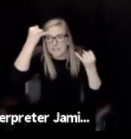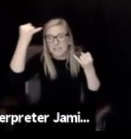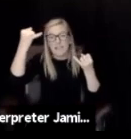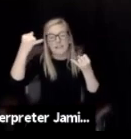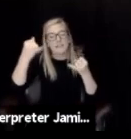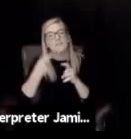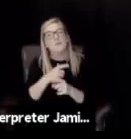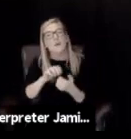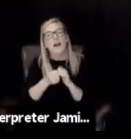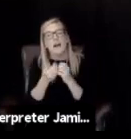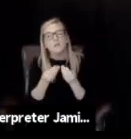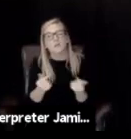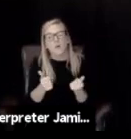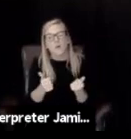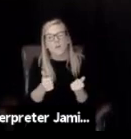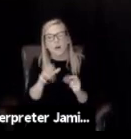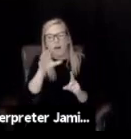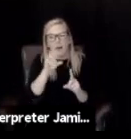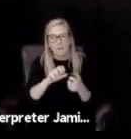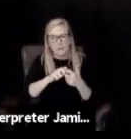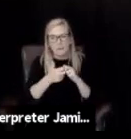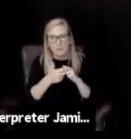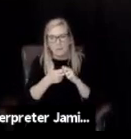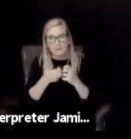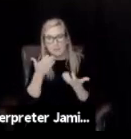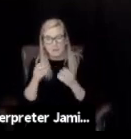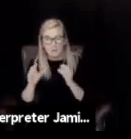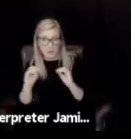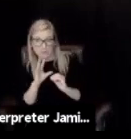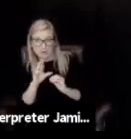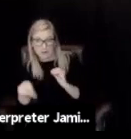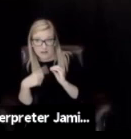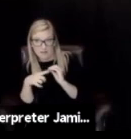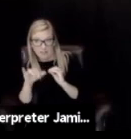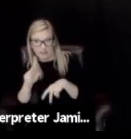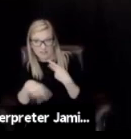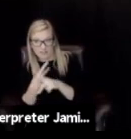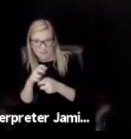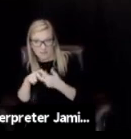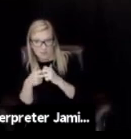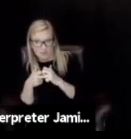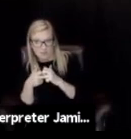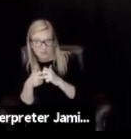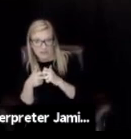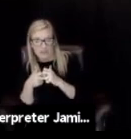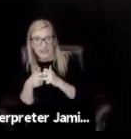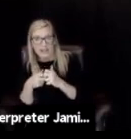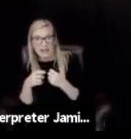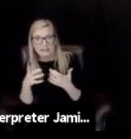to solve their problems that nobody may be talking about, but they're talking about at the water cooler.